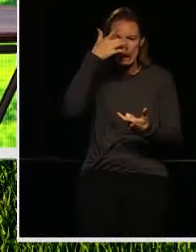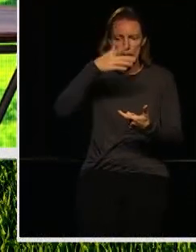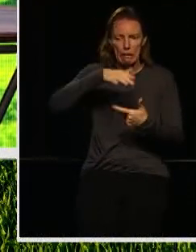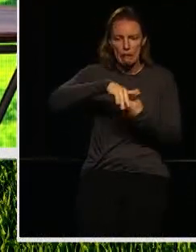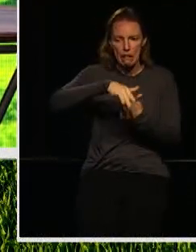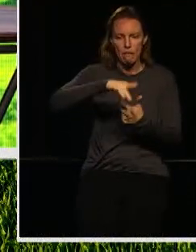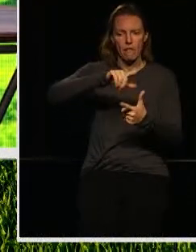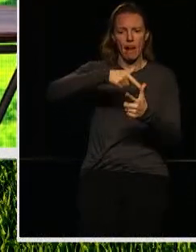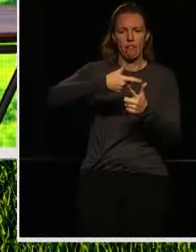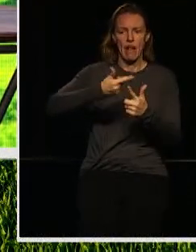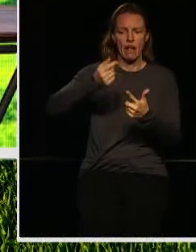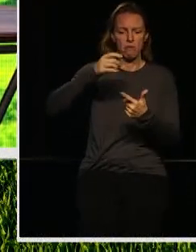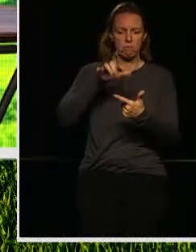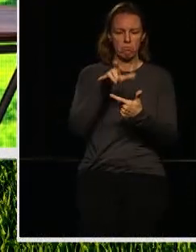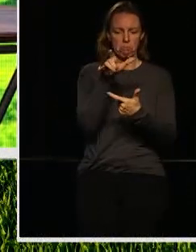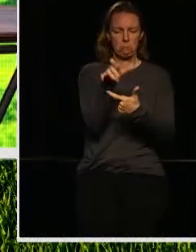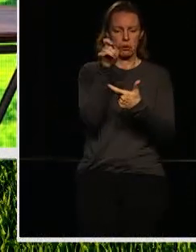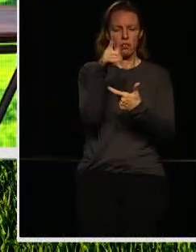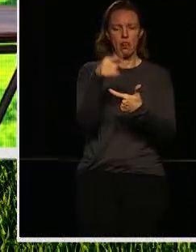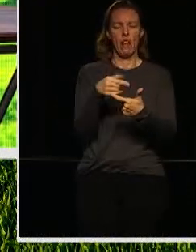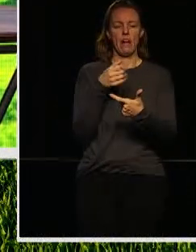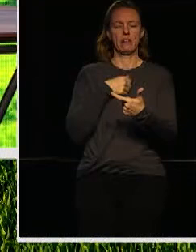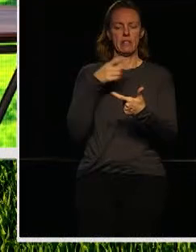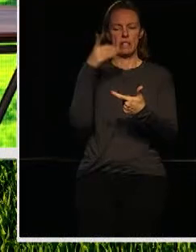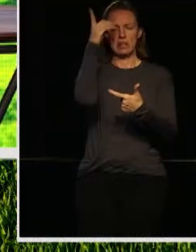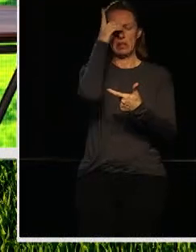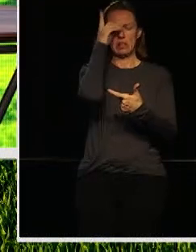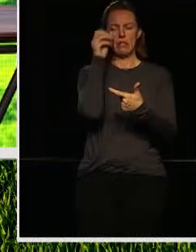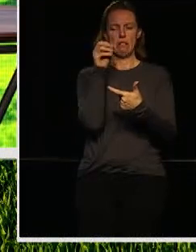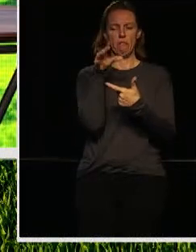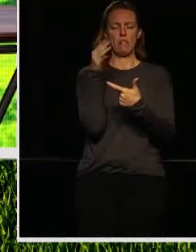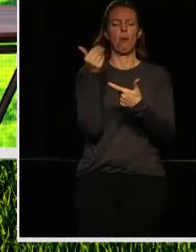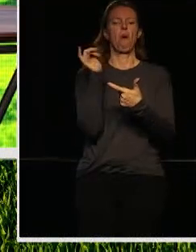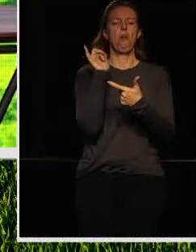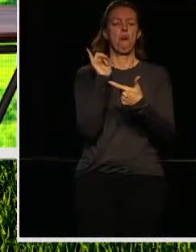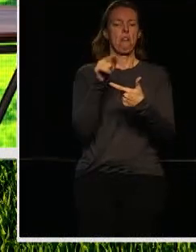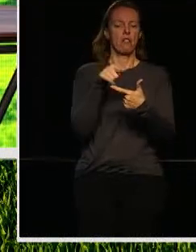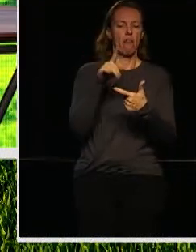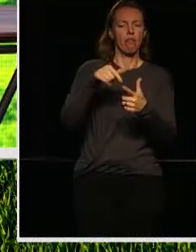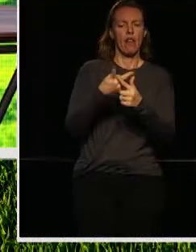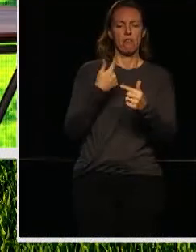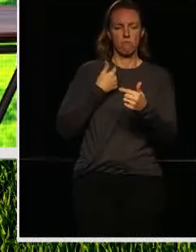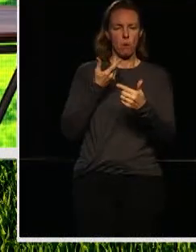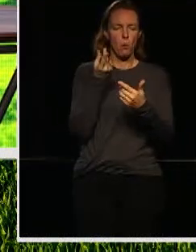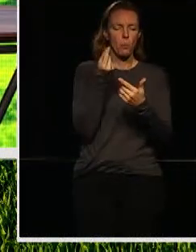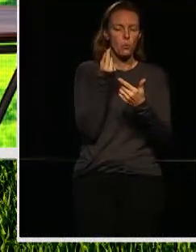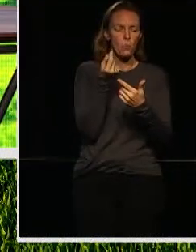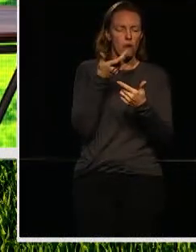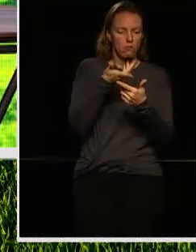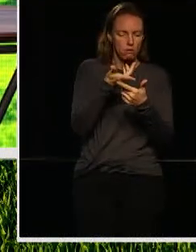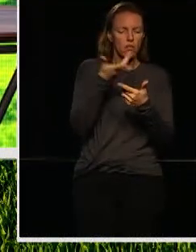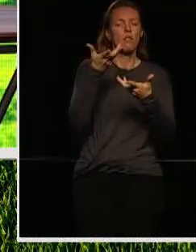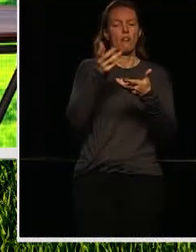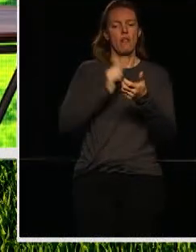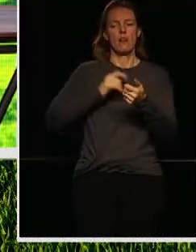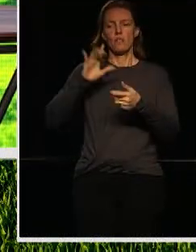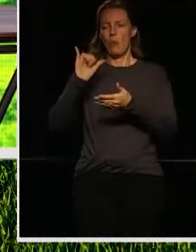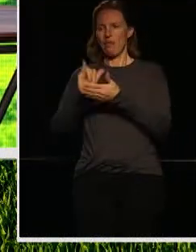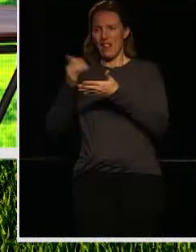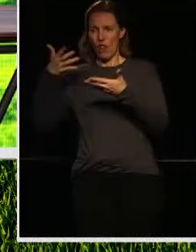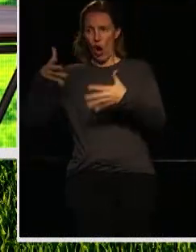the disease is that's affecting their plants, and then what course of action to take on it. And that's